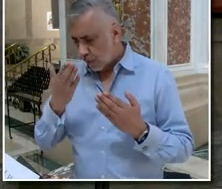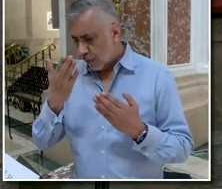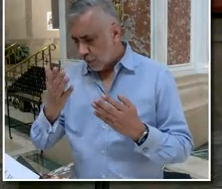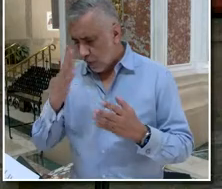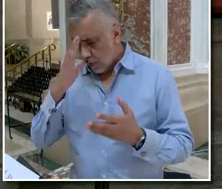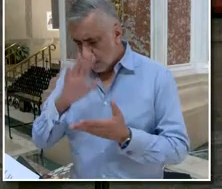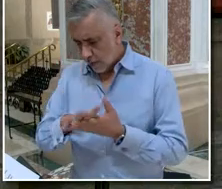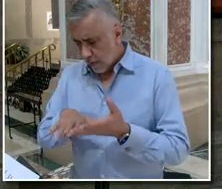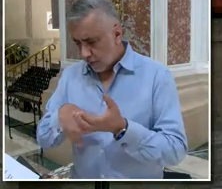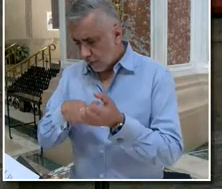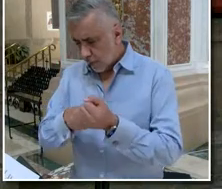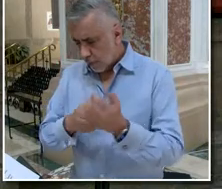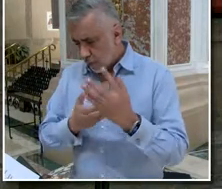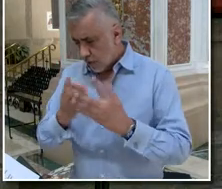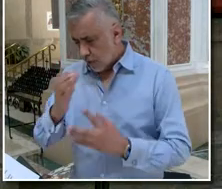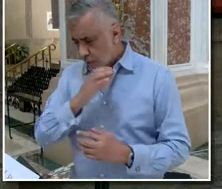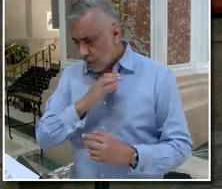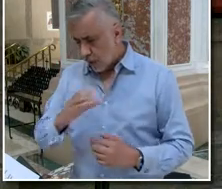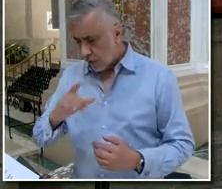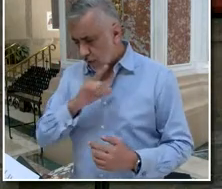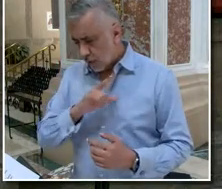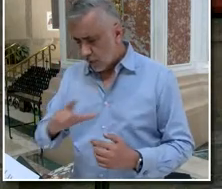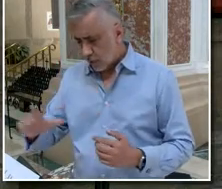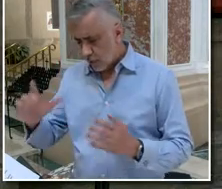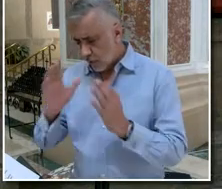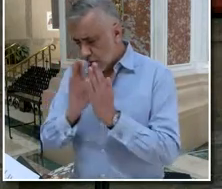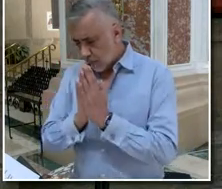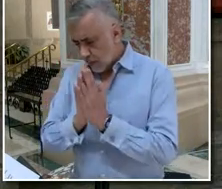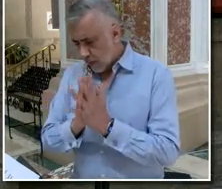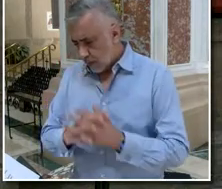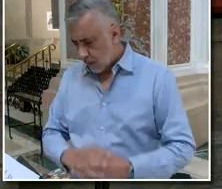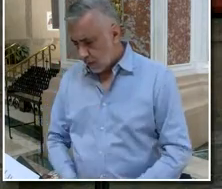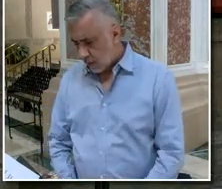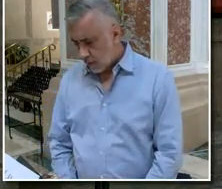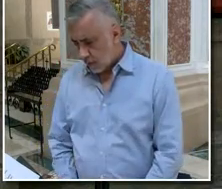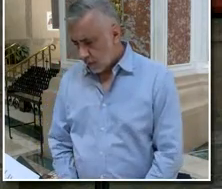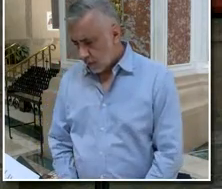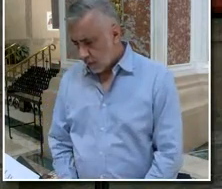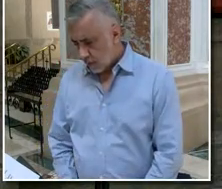faithfully. Through Christ our Lord. Amen.